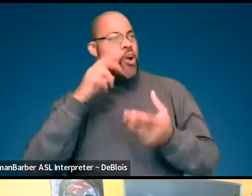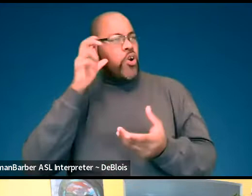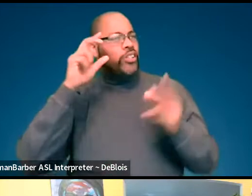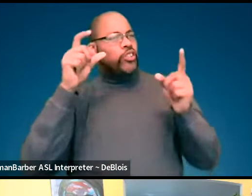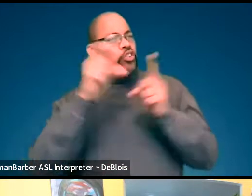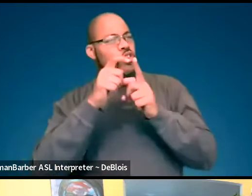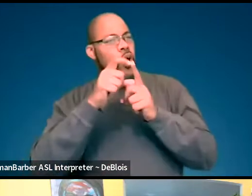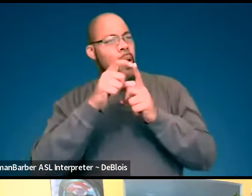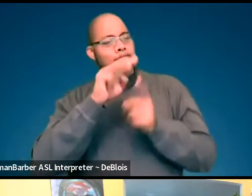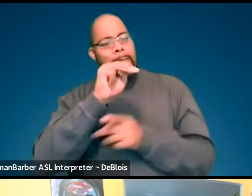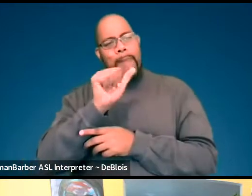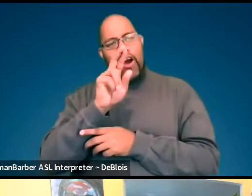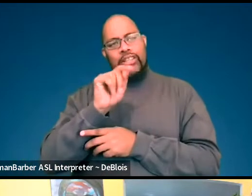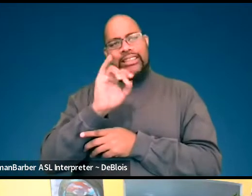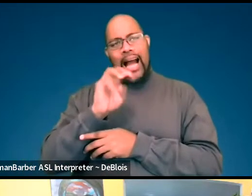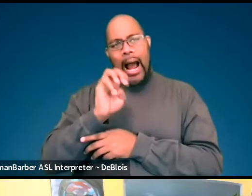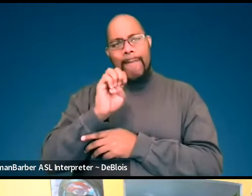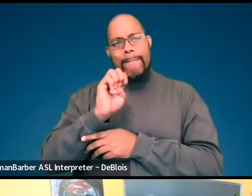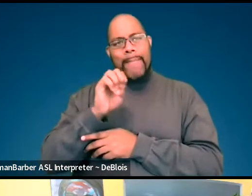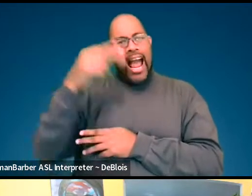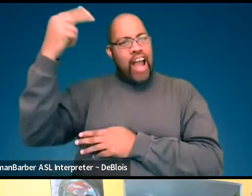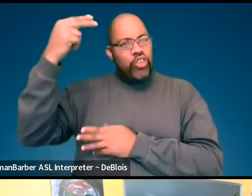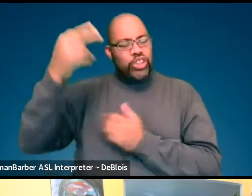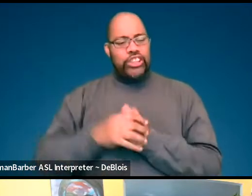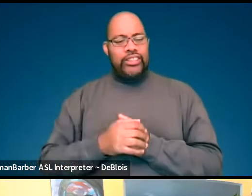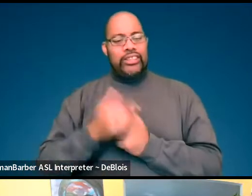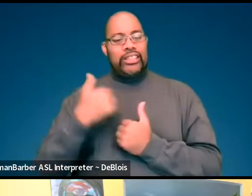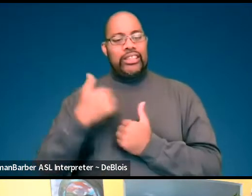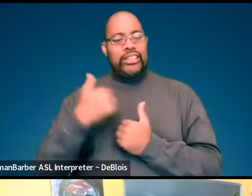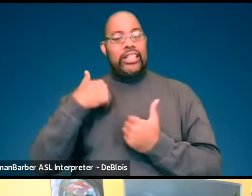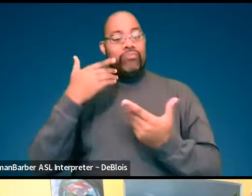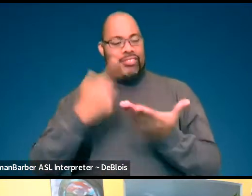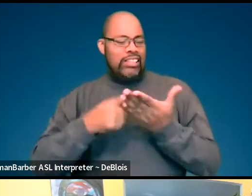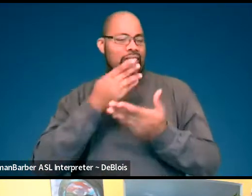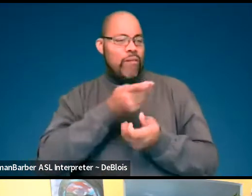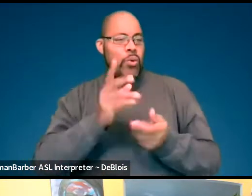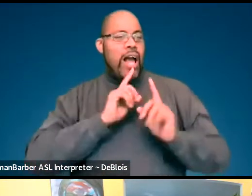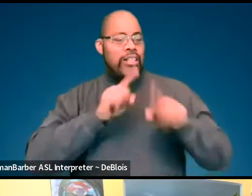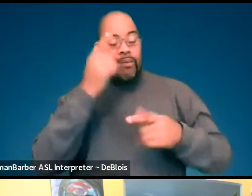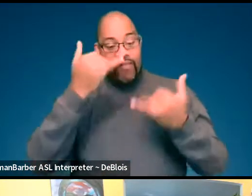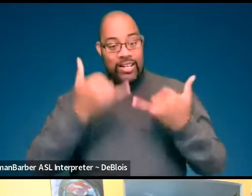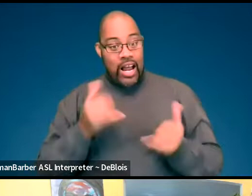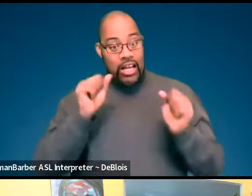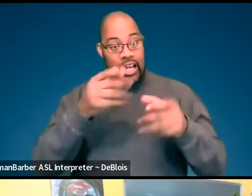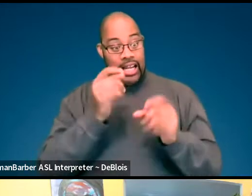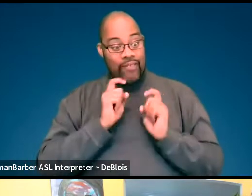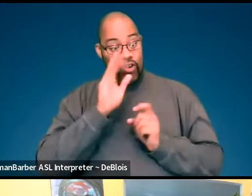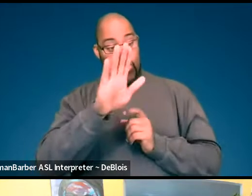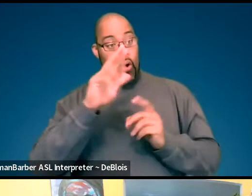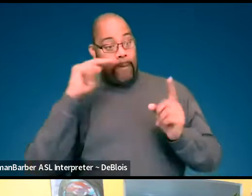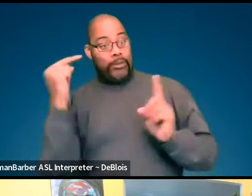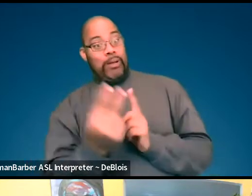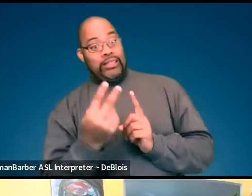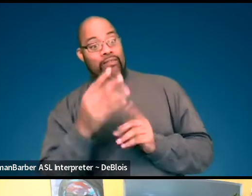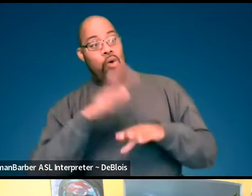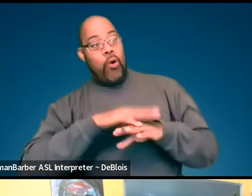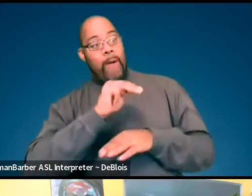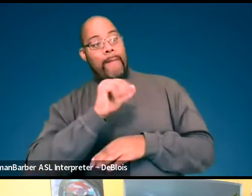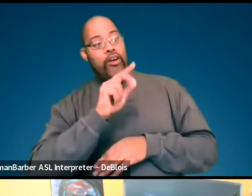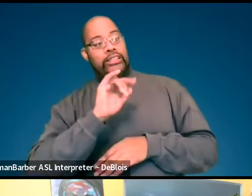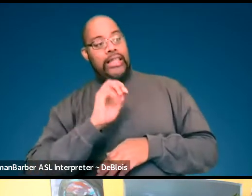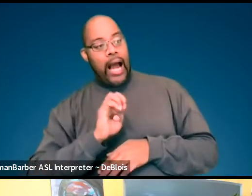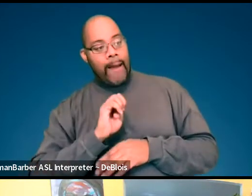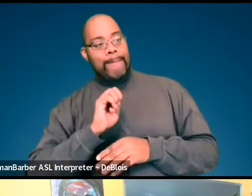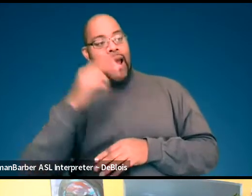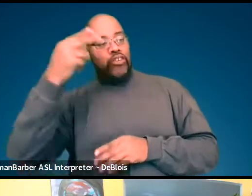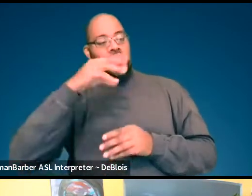term maritime heritage. At the end of our chat, we'll go over a couple of answers, but for now, can you give us your perspective on maritime heritage in the